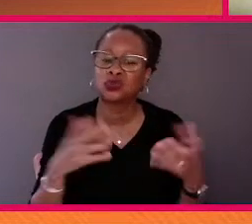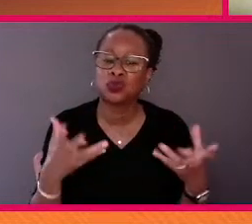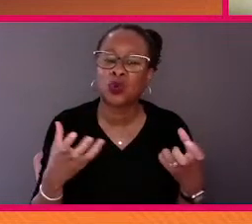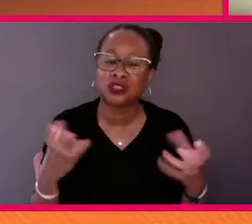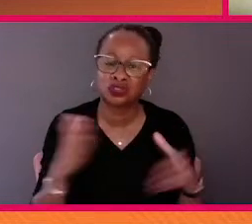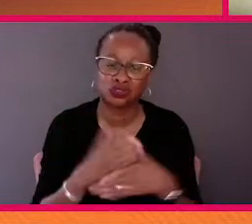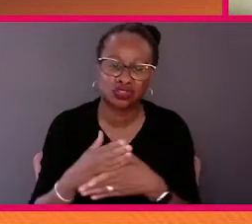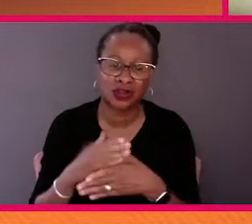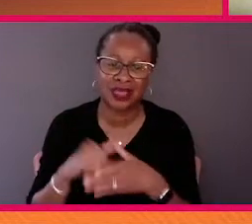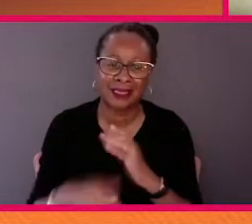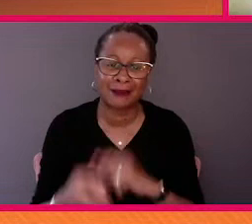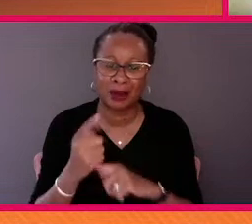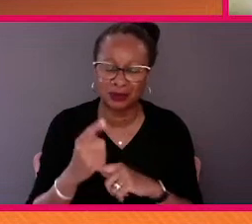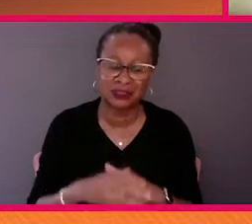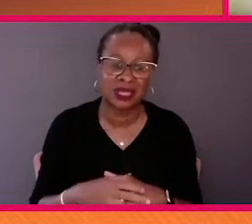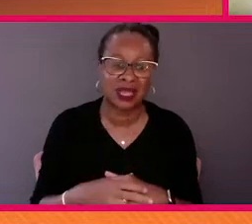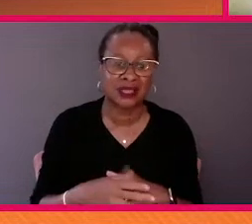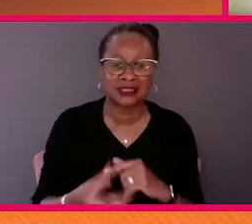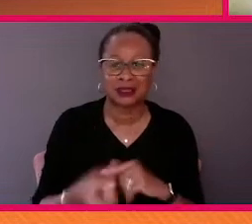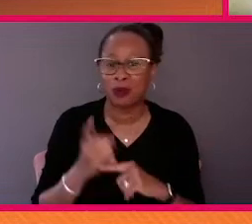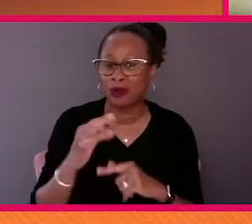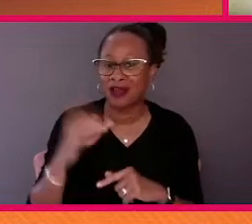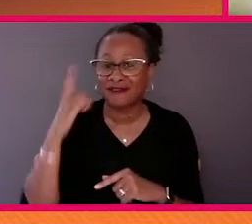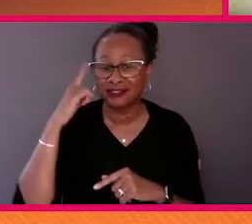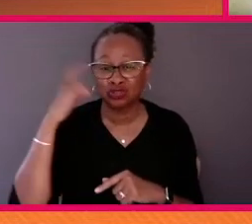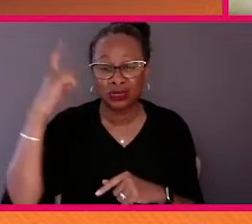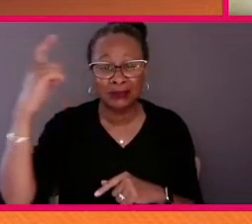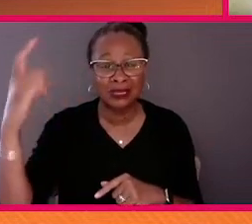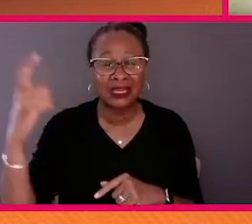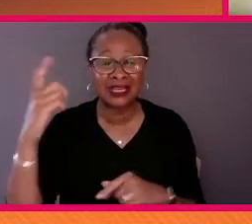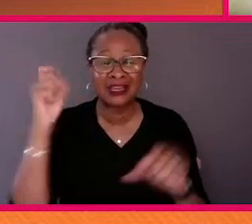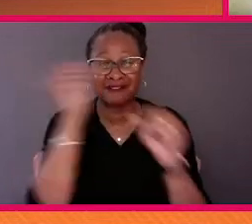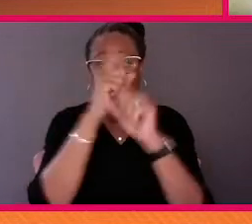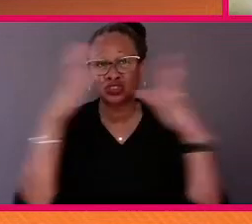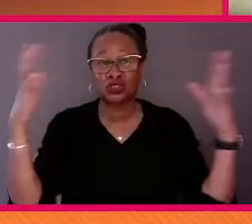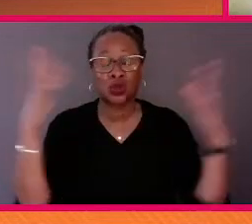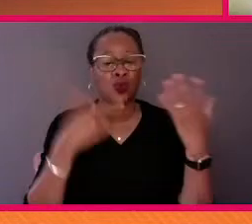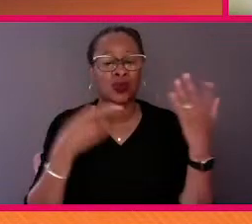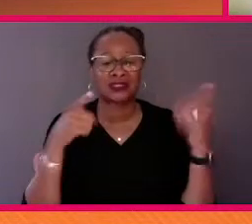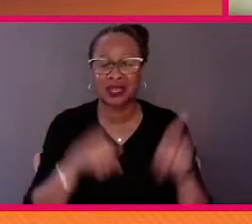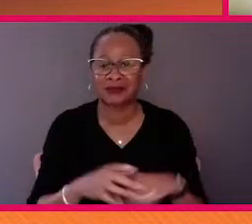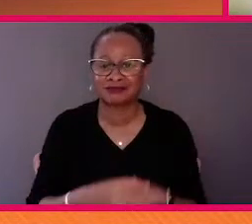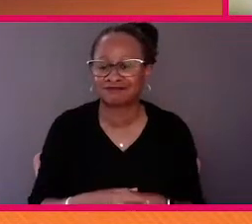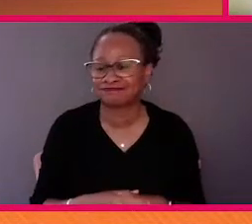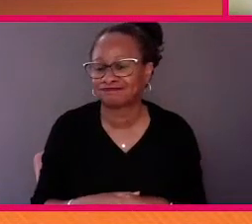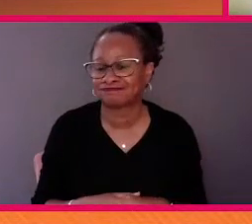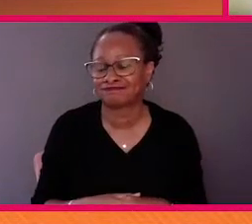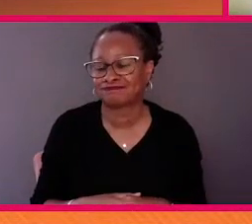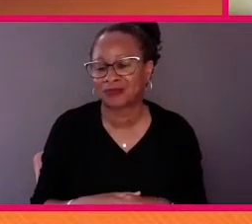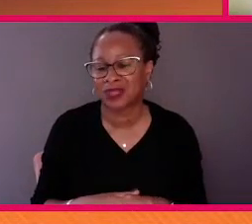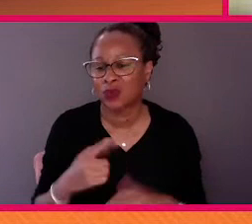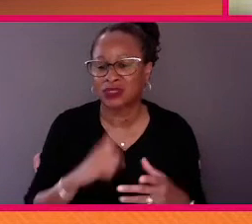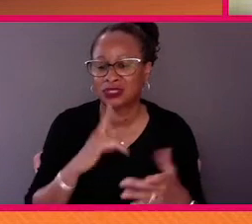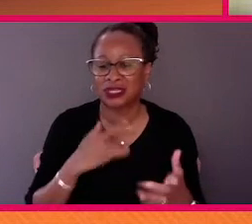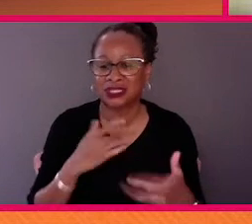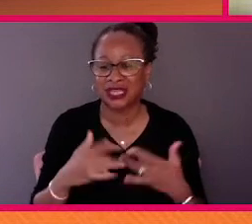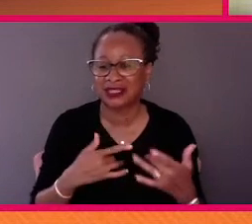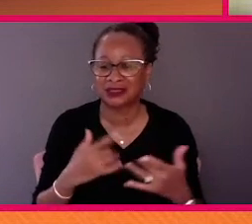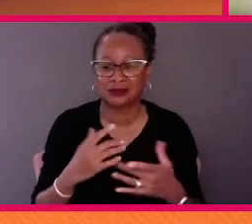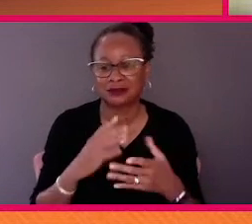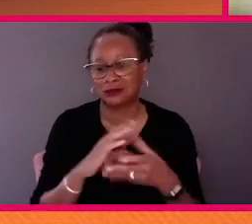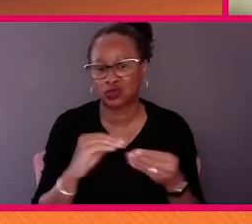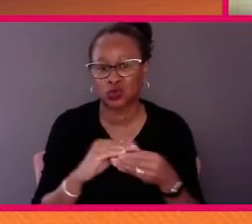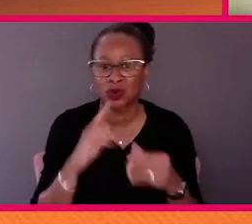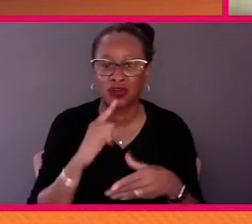is just a moment for dreaming, a visioning. What's coming up for you in terms of what story that you're really excited to tell for each of you?